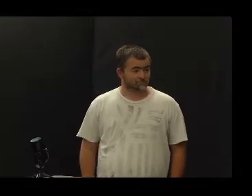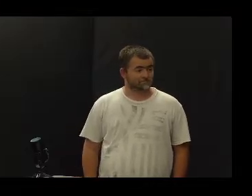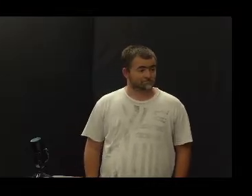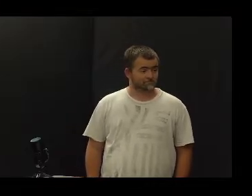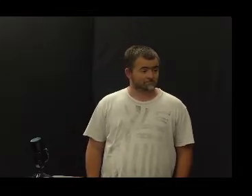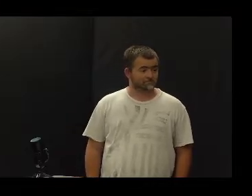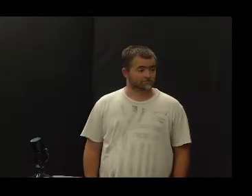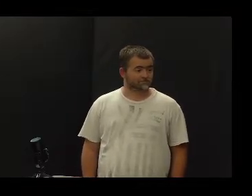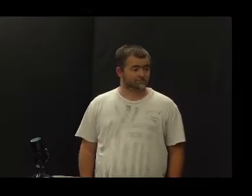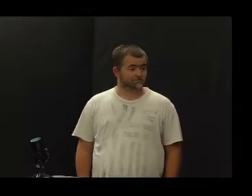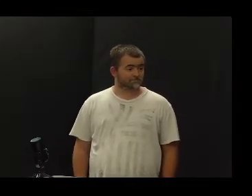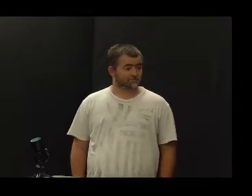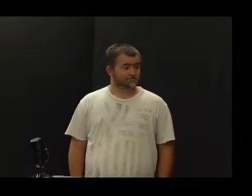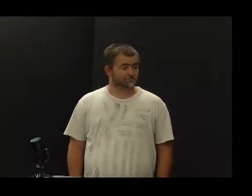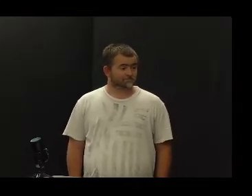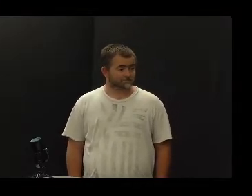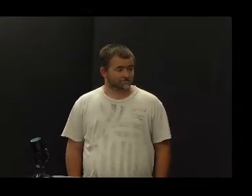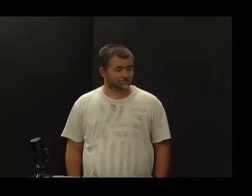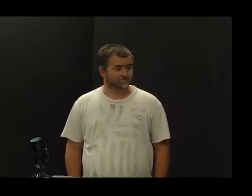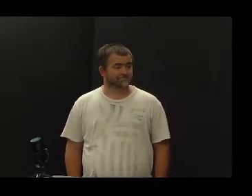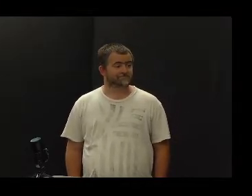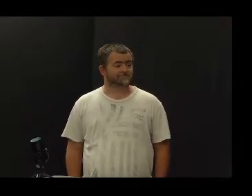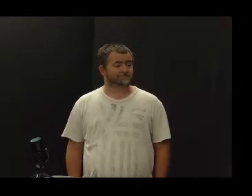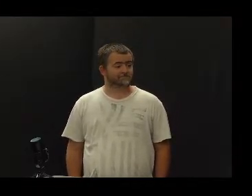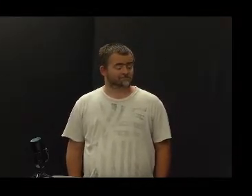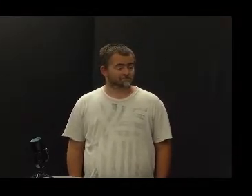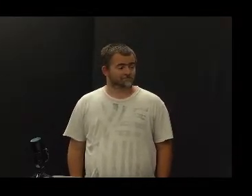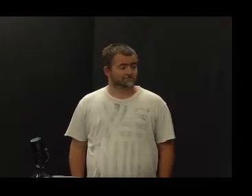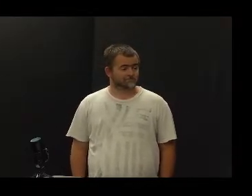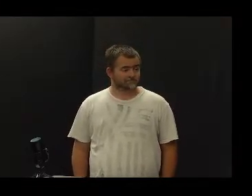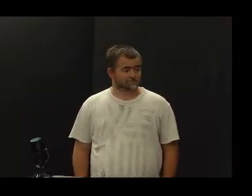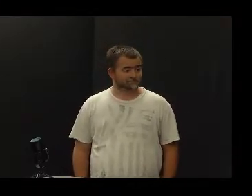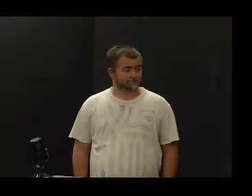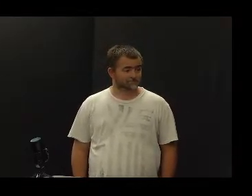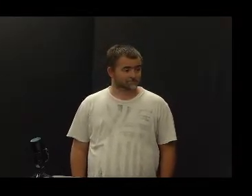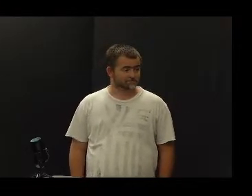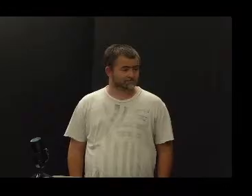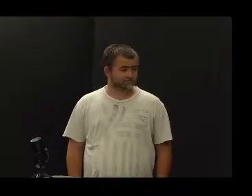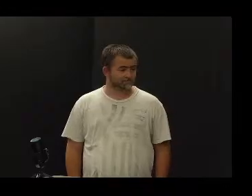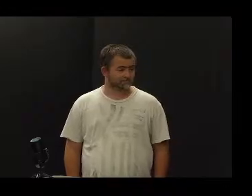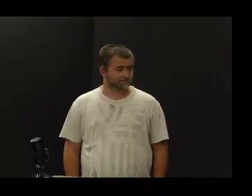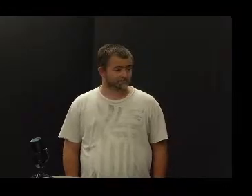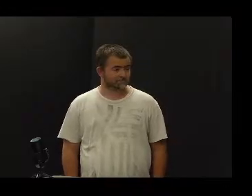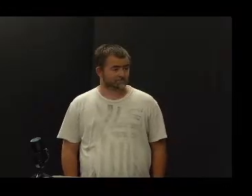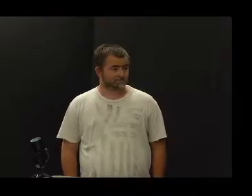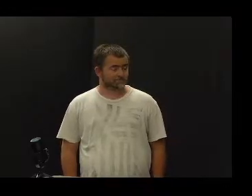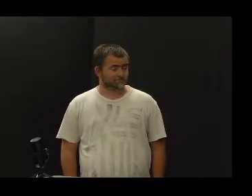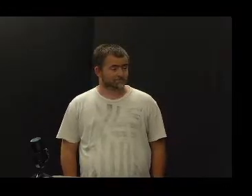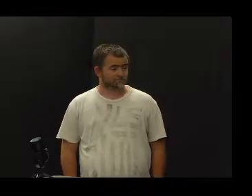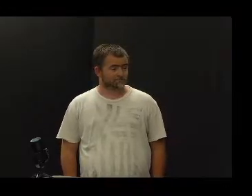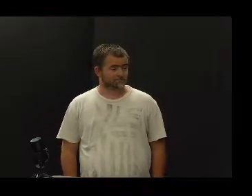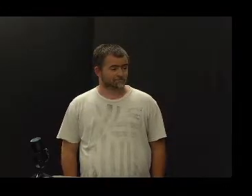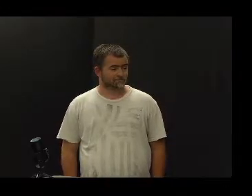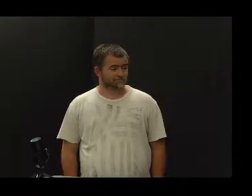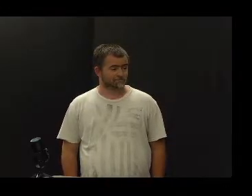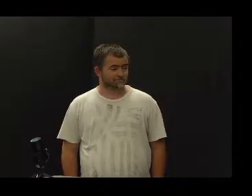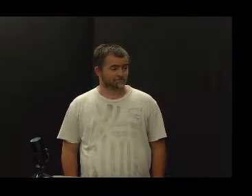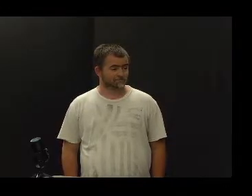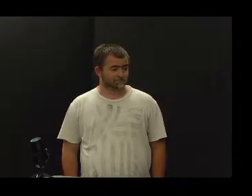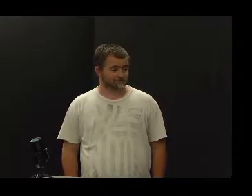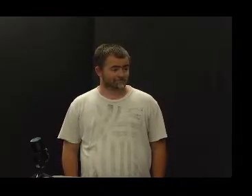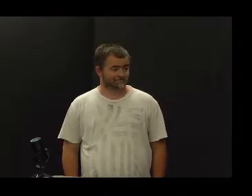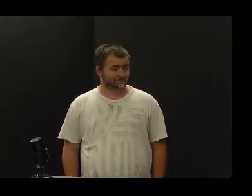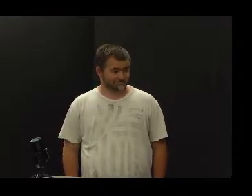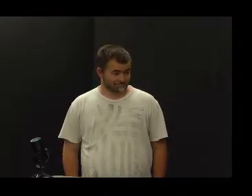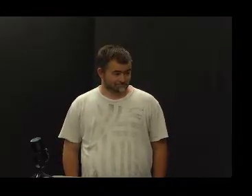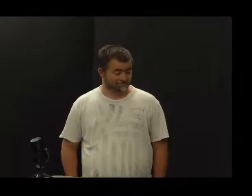Bethany and I have been in talks of having a PTO, and it's nice. We had a resignation after it tried to get up again. It's like